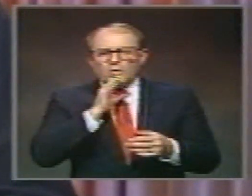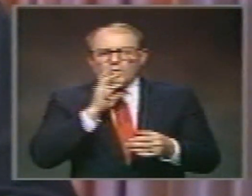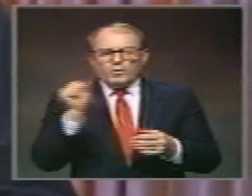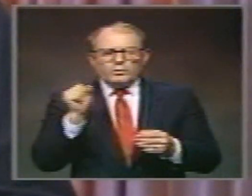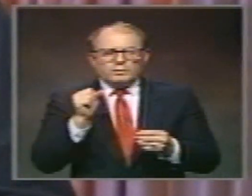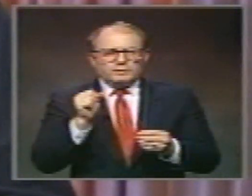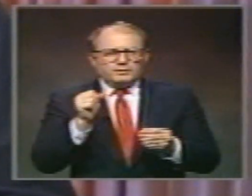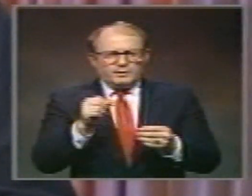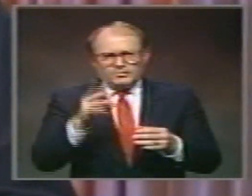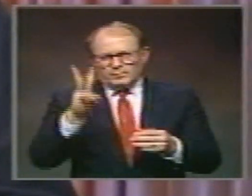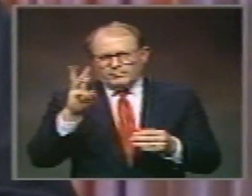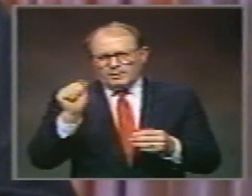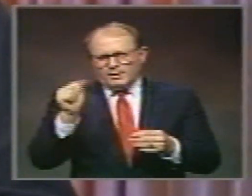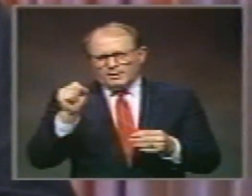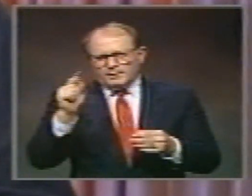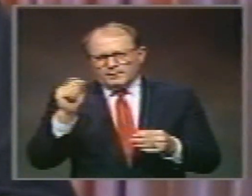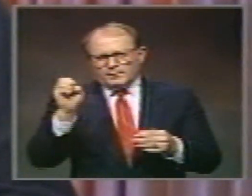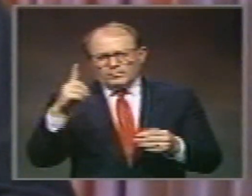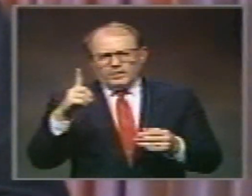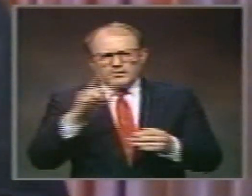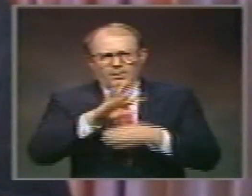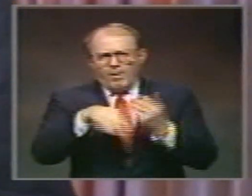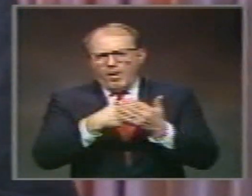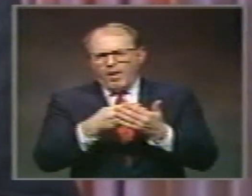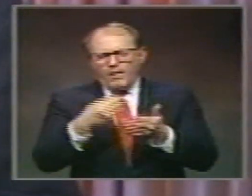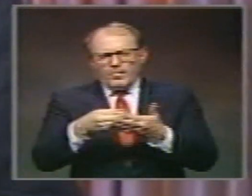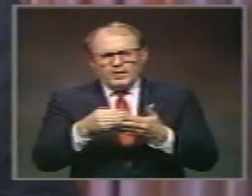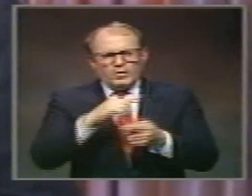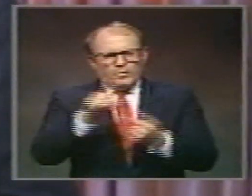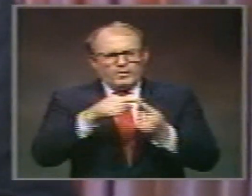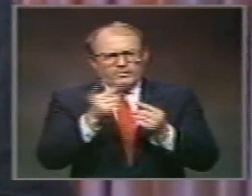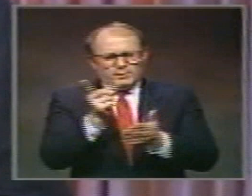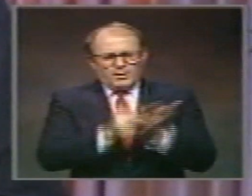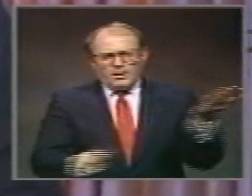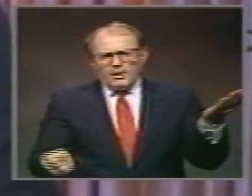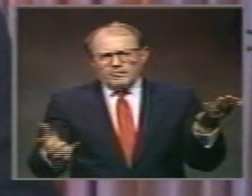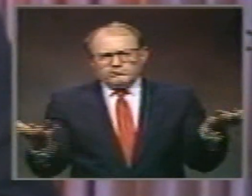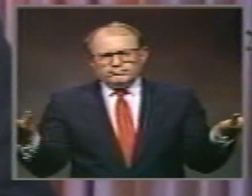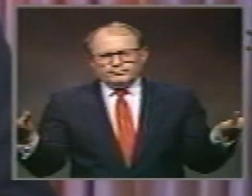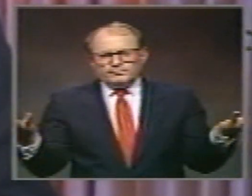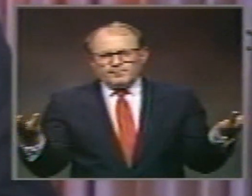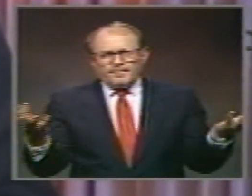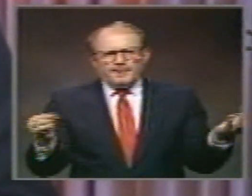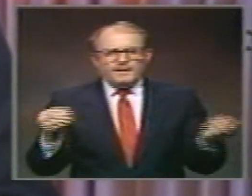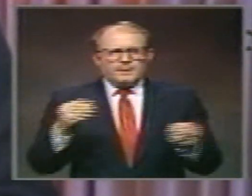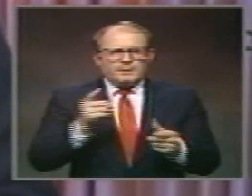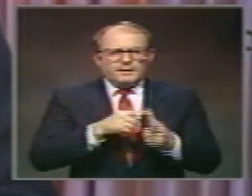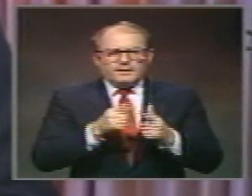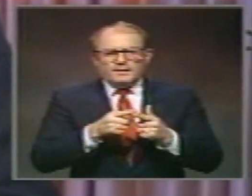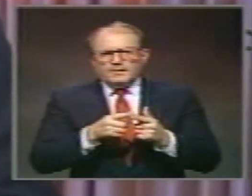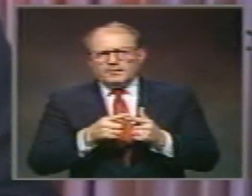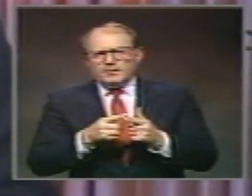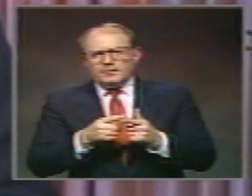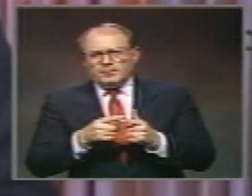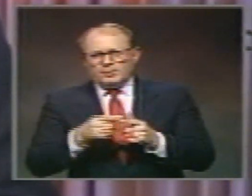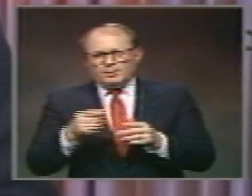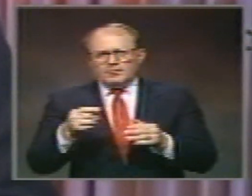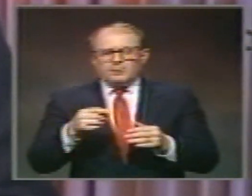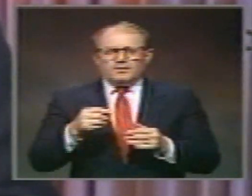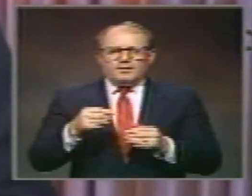with his father's provisions. When it was all gone, there came more than a mild